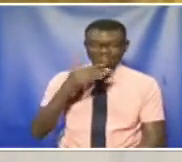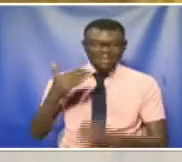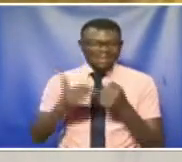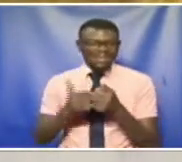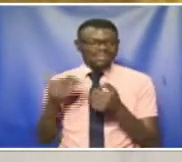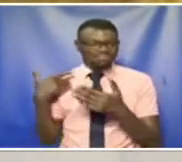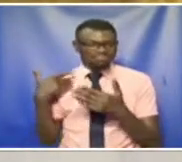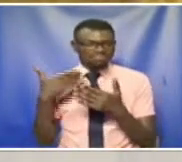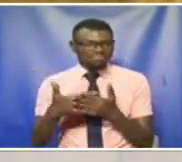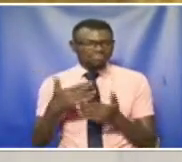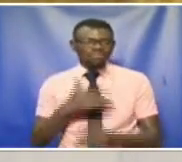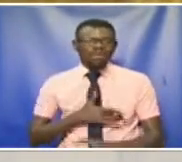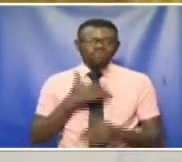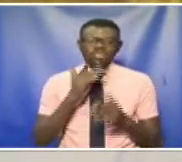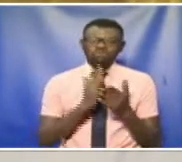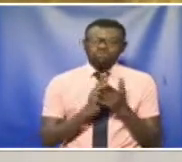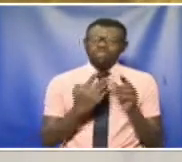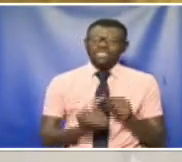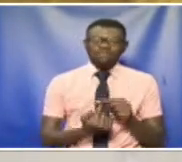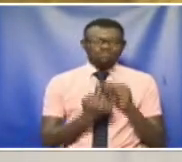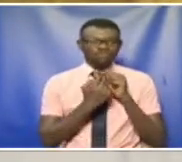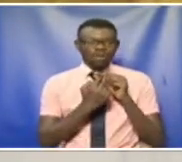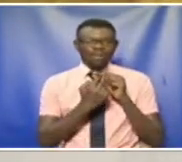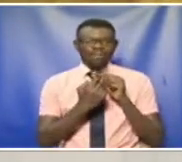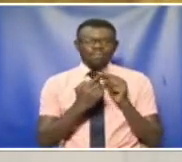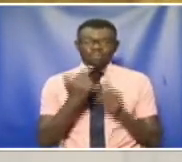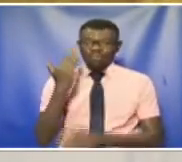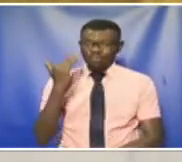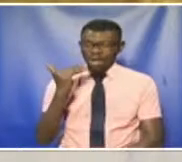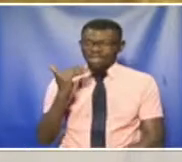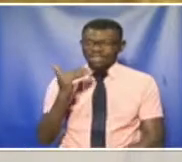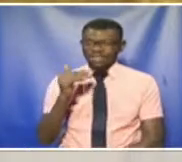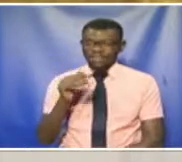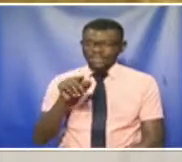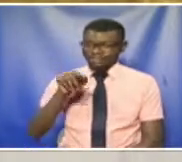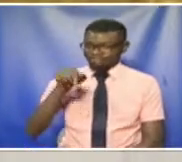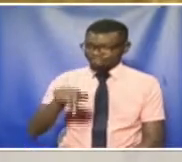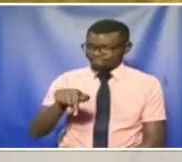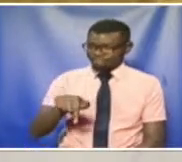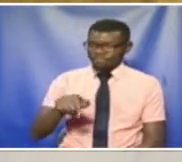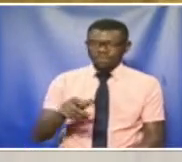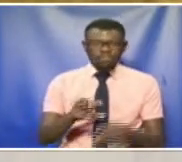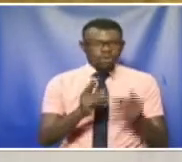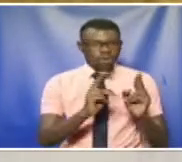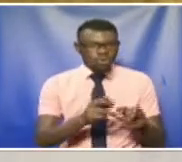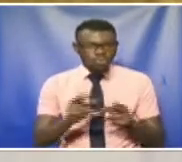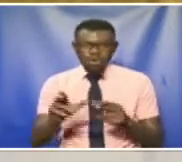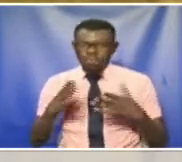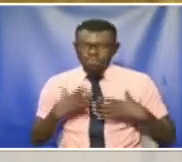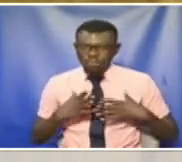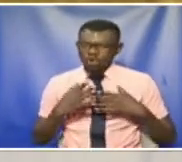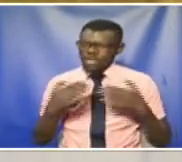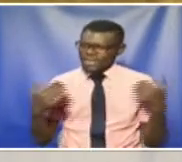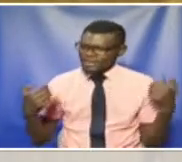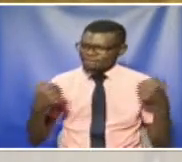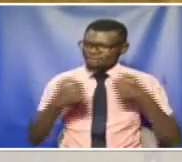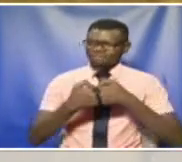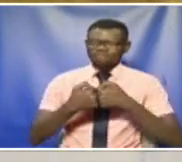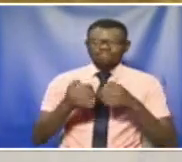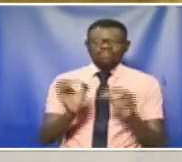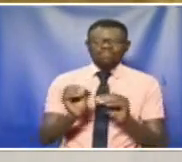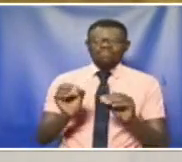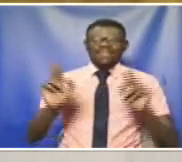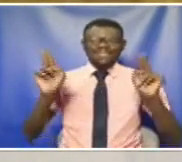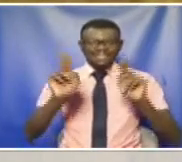is exceptional. And especially because it's not just the normal people that we're competing with, it's all the